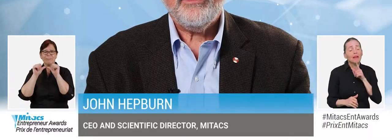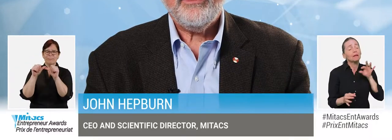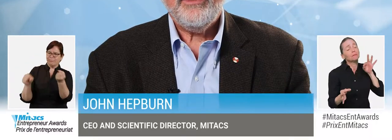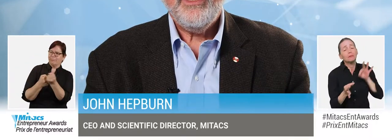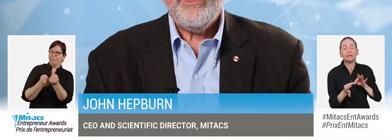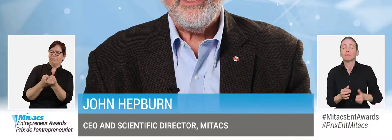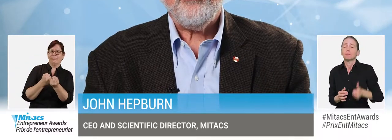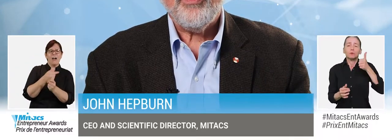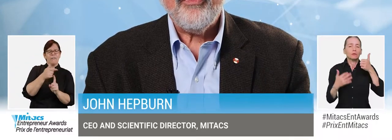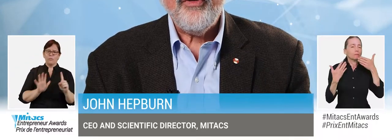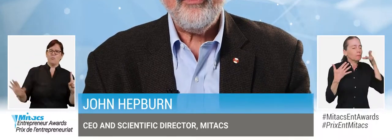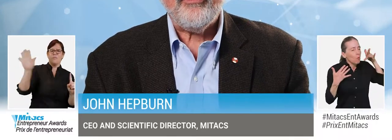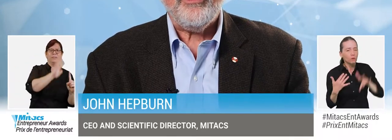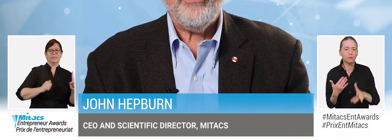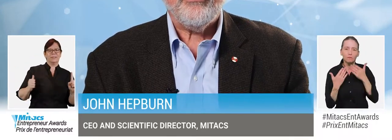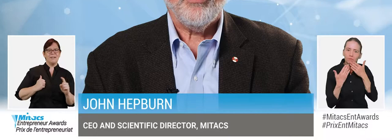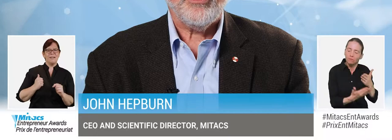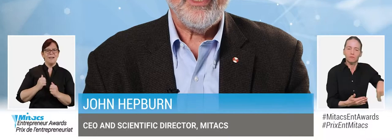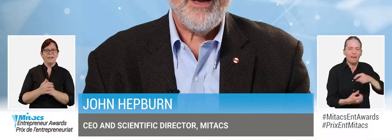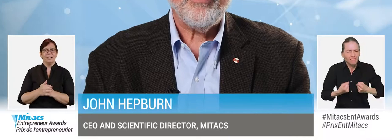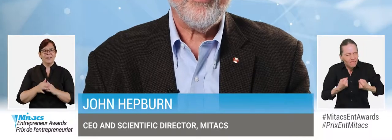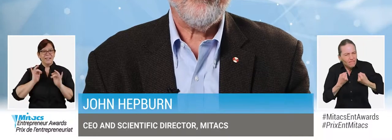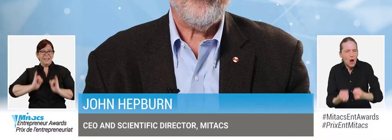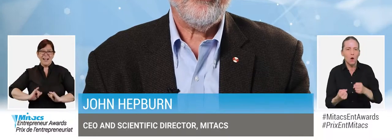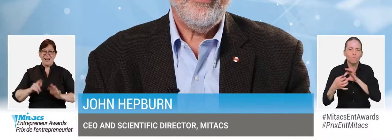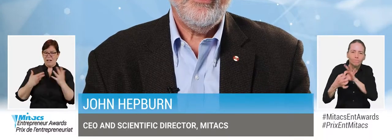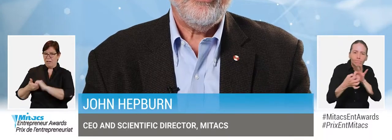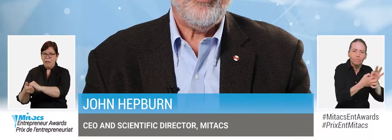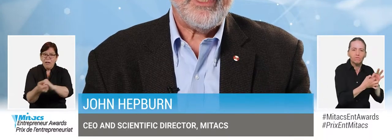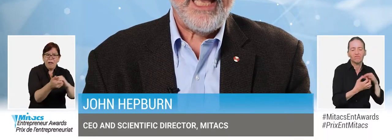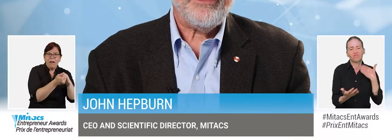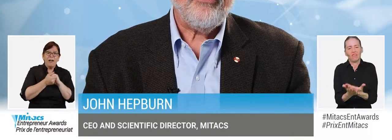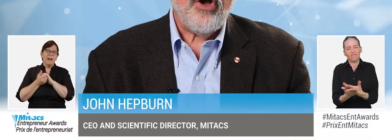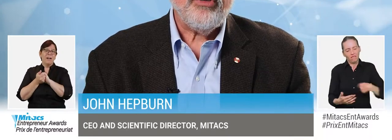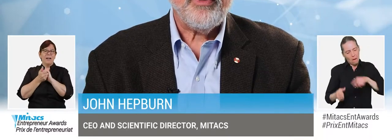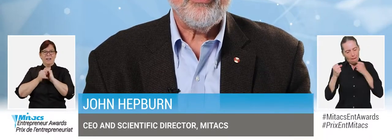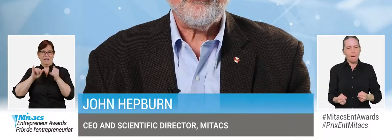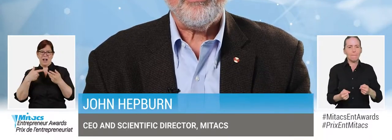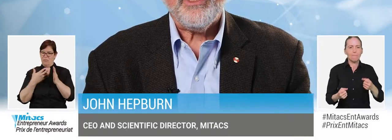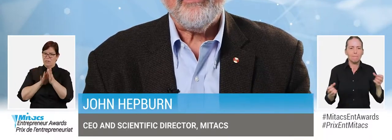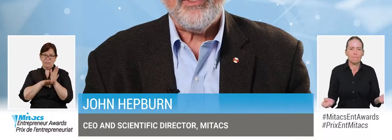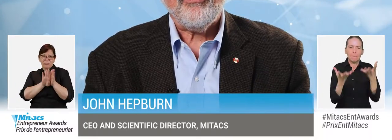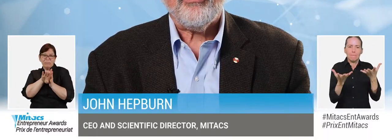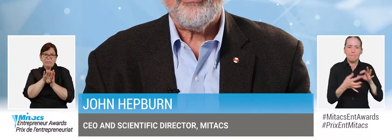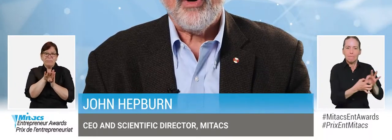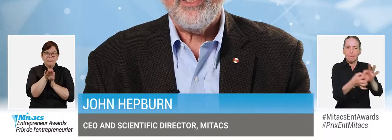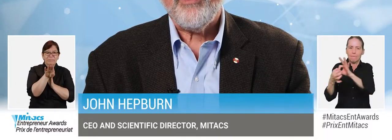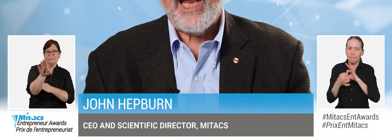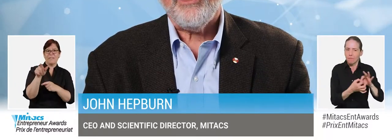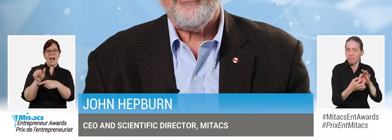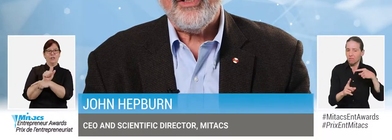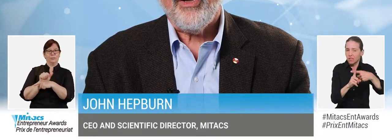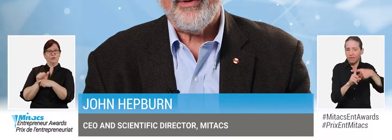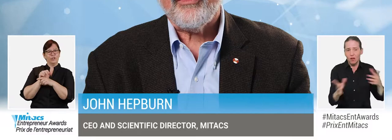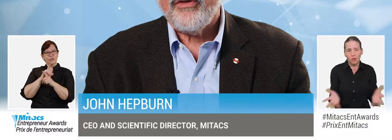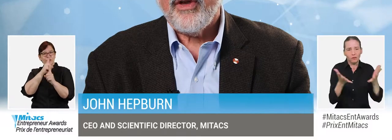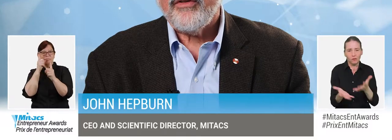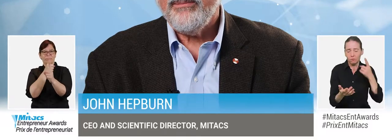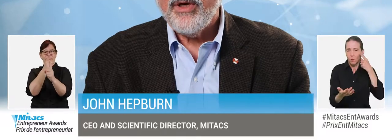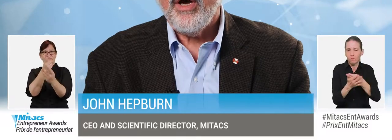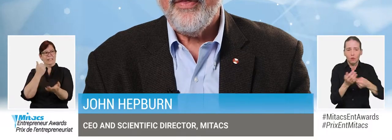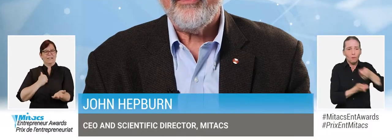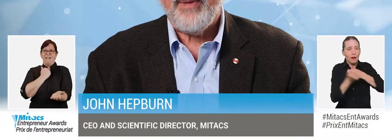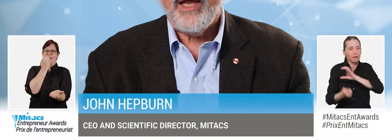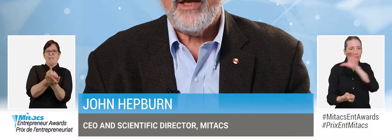Canada. It is precisely through our collaborative efforts that we catalyze entrepreneurship and innovation to drive Canada's economic